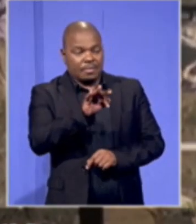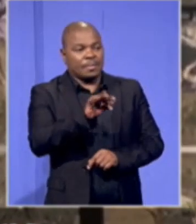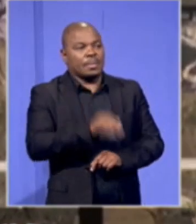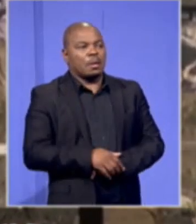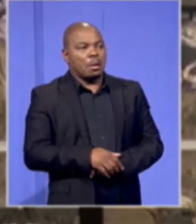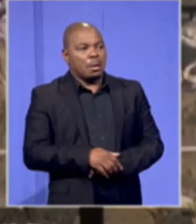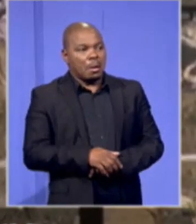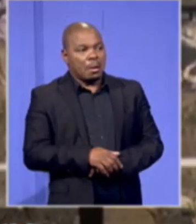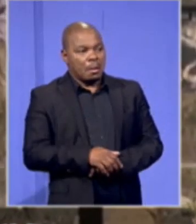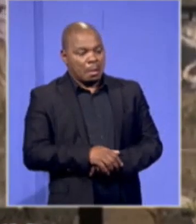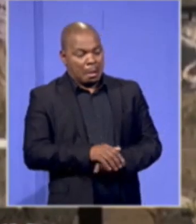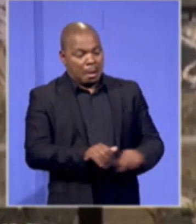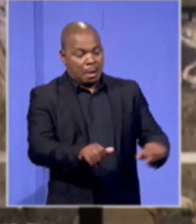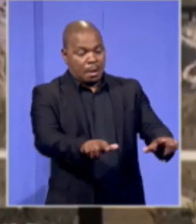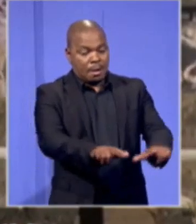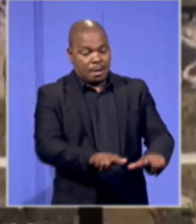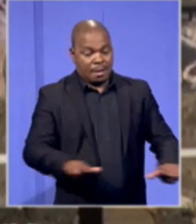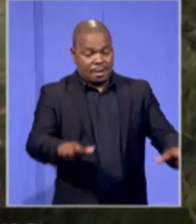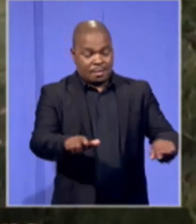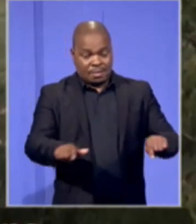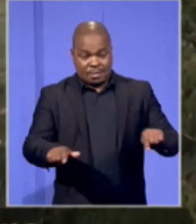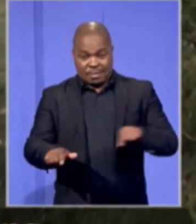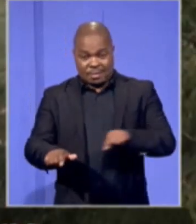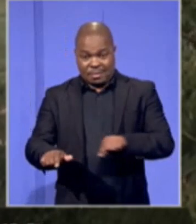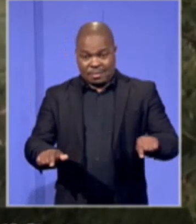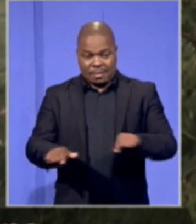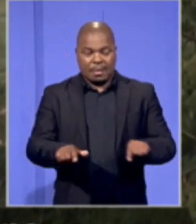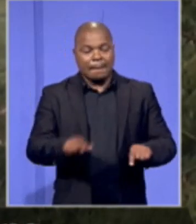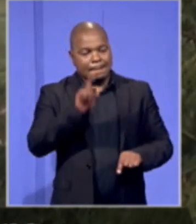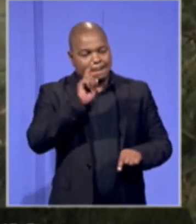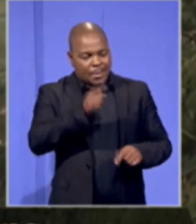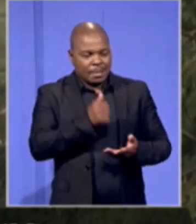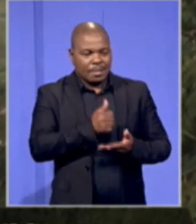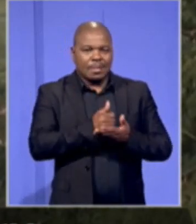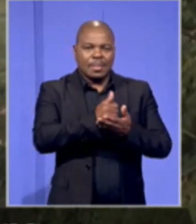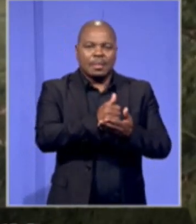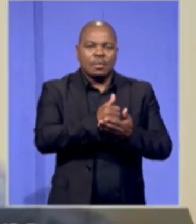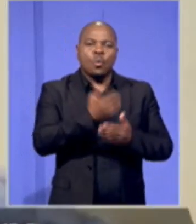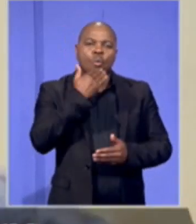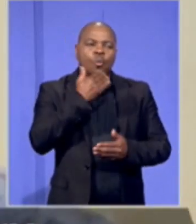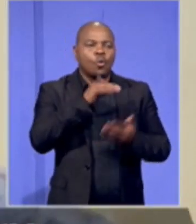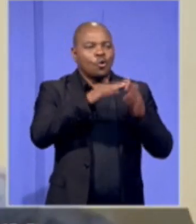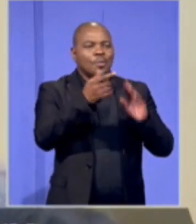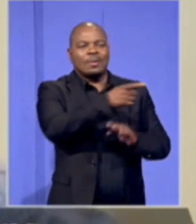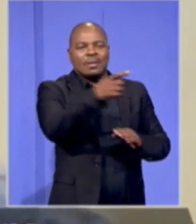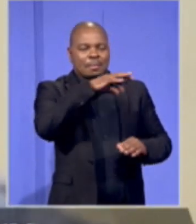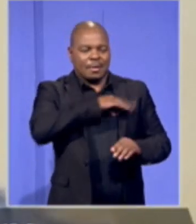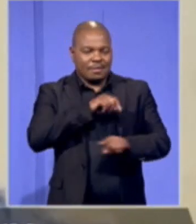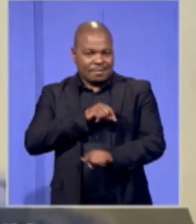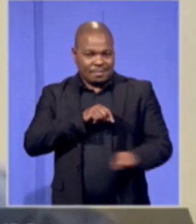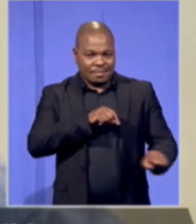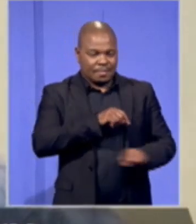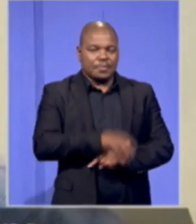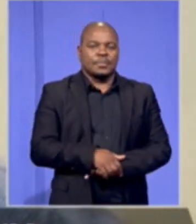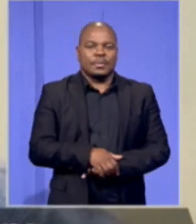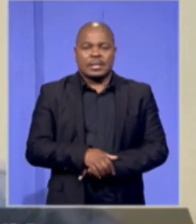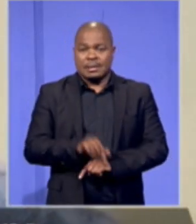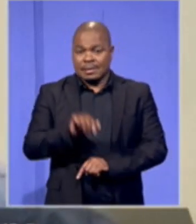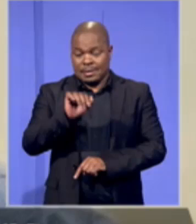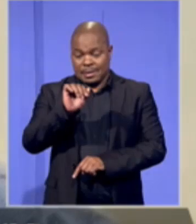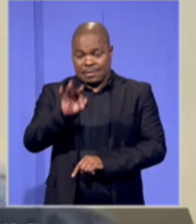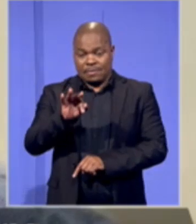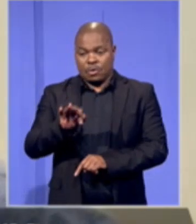o shebuwe ke mobu e leng hore o tlo tswela setjhaba molemo. Mme ha eba ile hore